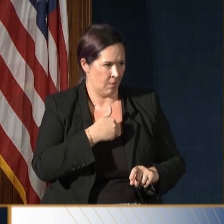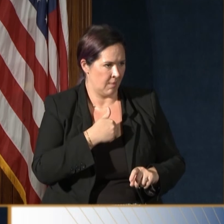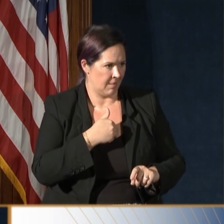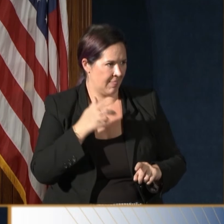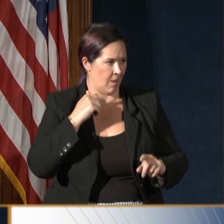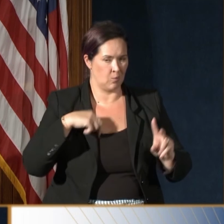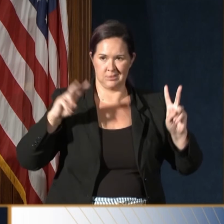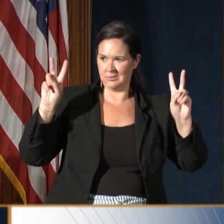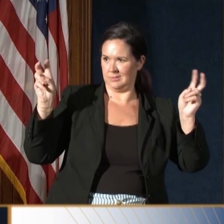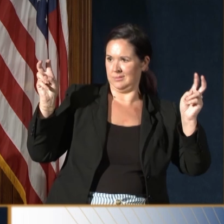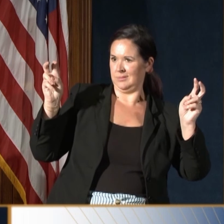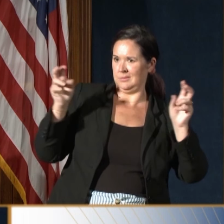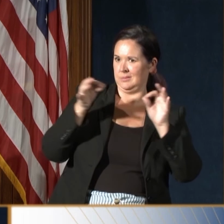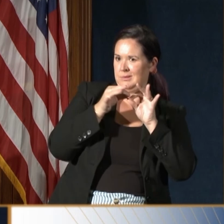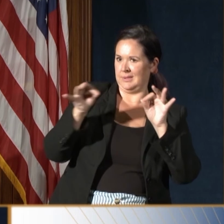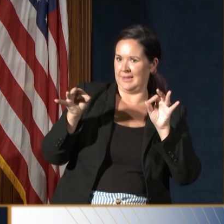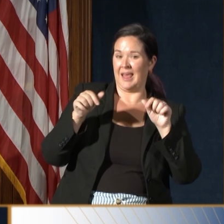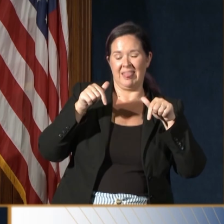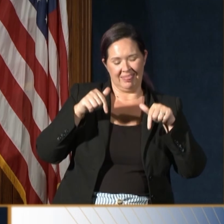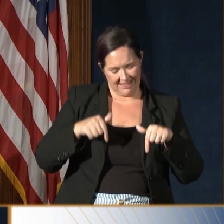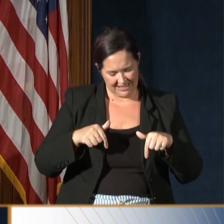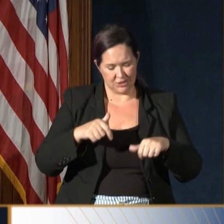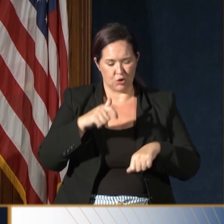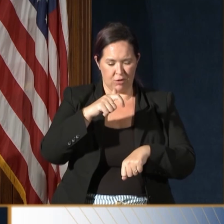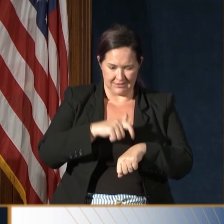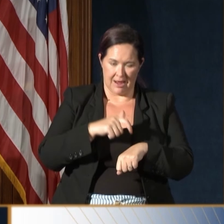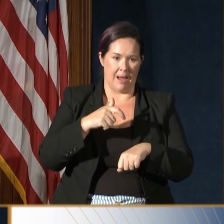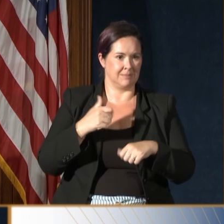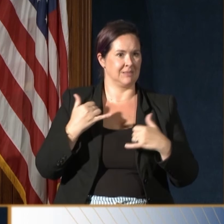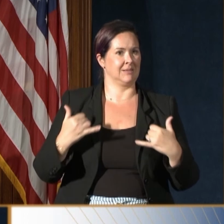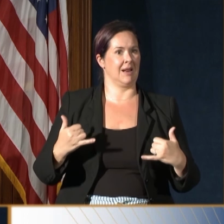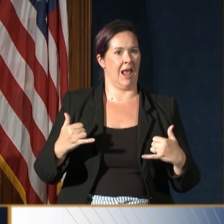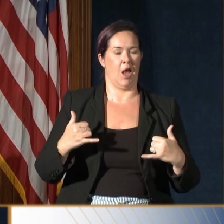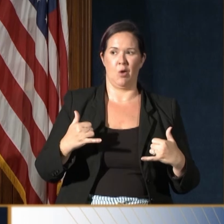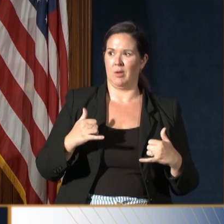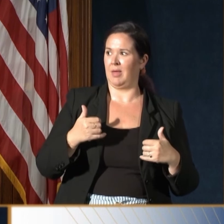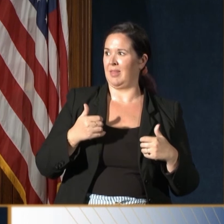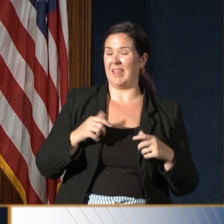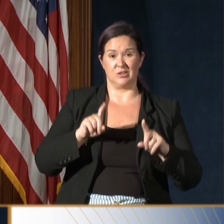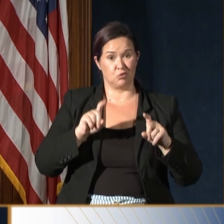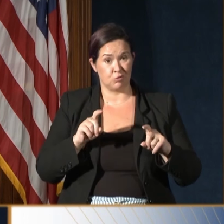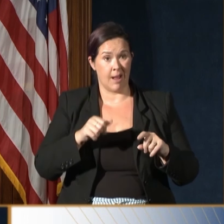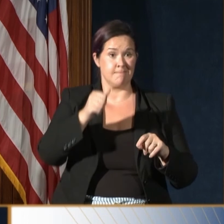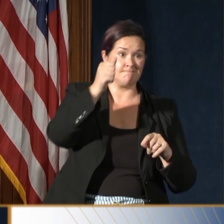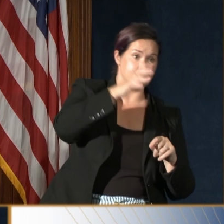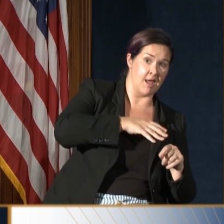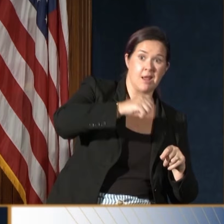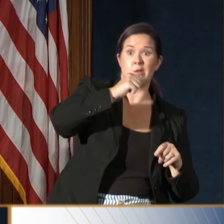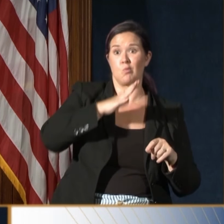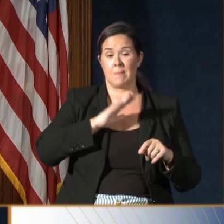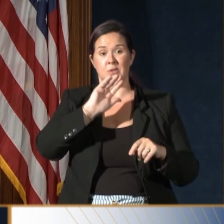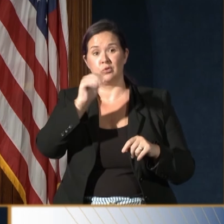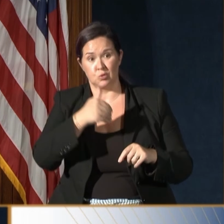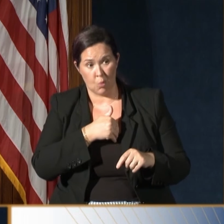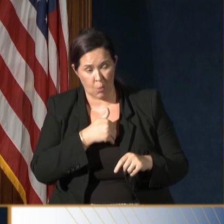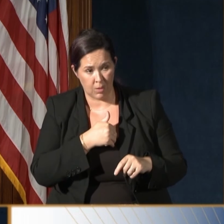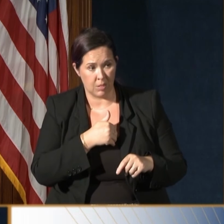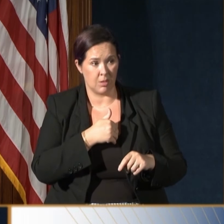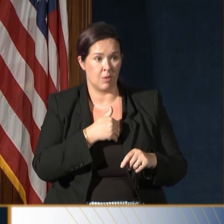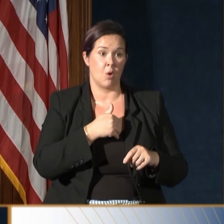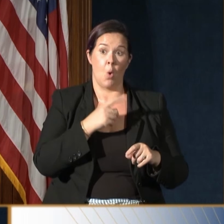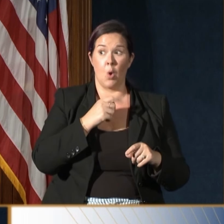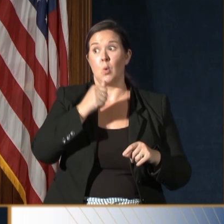that try men and women's soul. Or if he was even more enlightened, he would say, these are the times that try